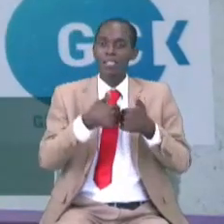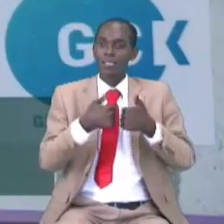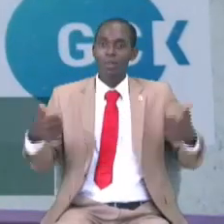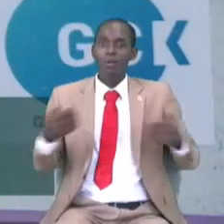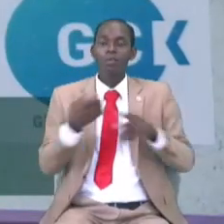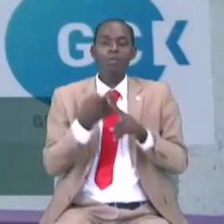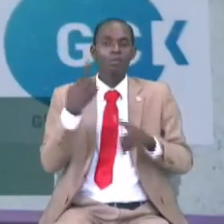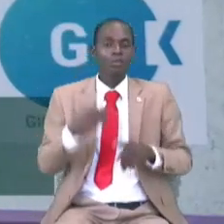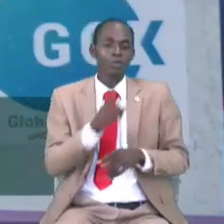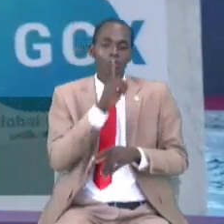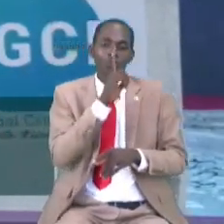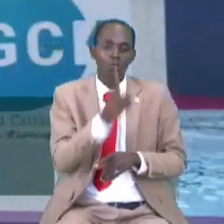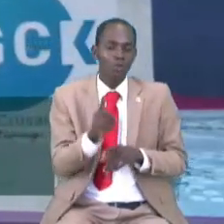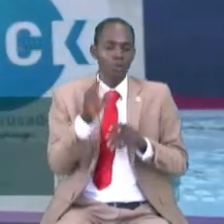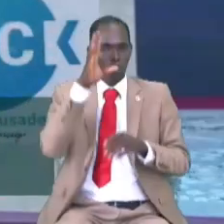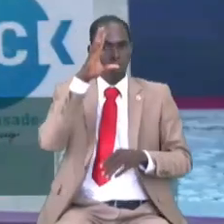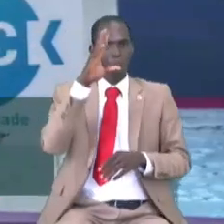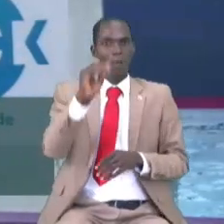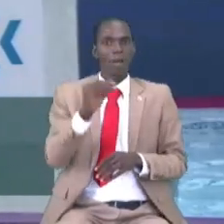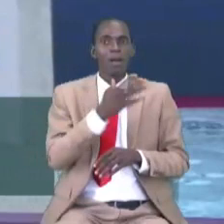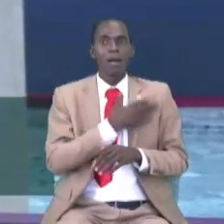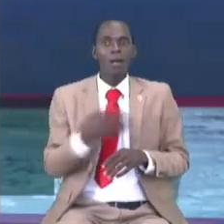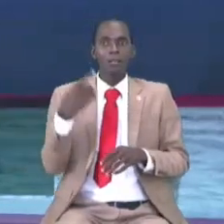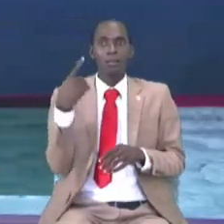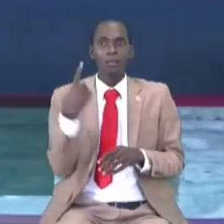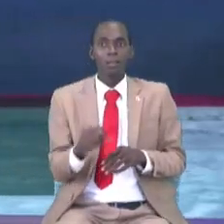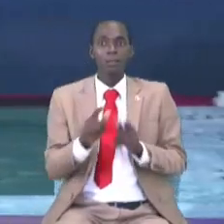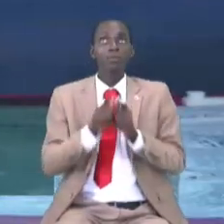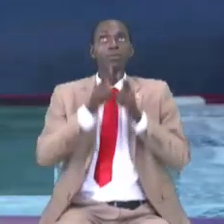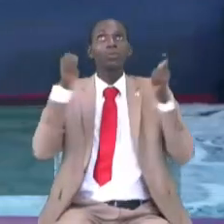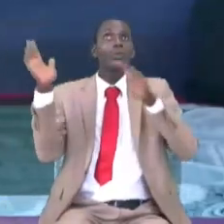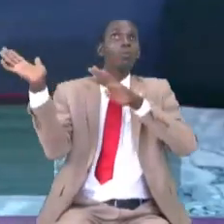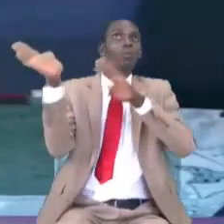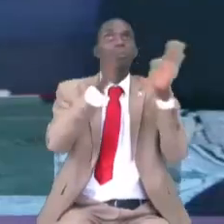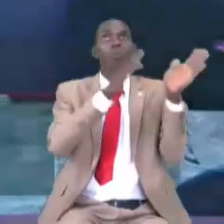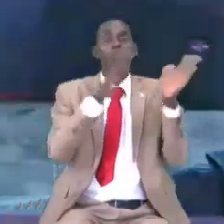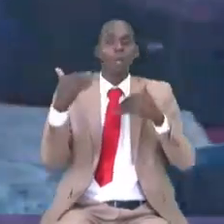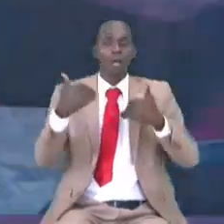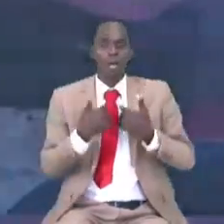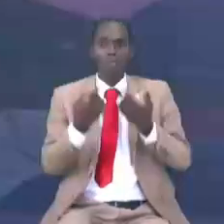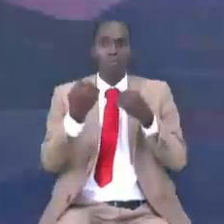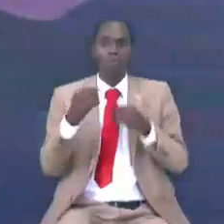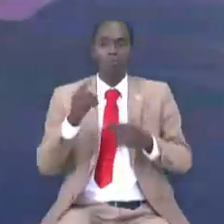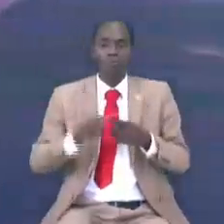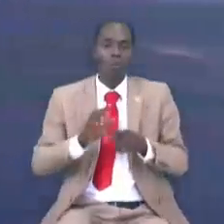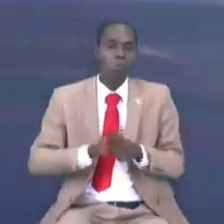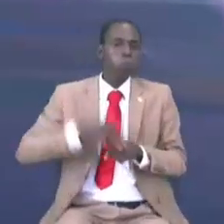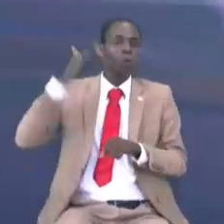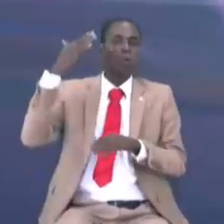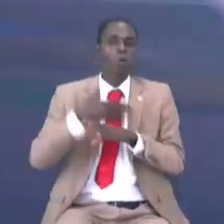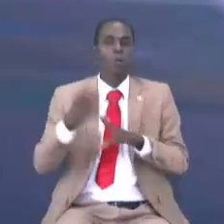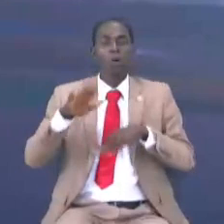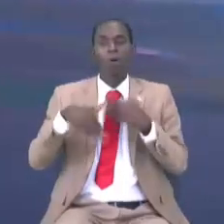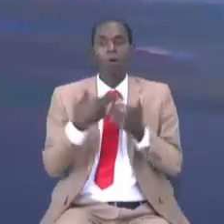wind, had come now to blow away all the chaff of his life. A winnowed man,